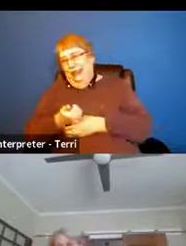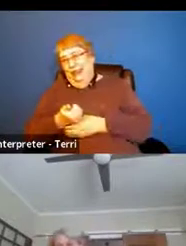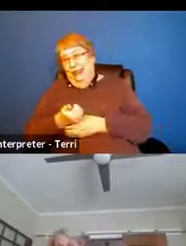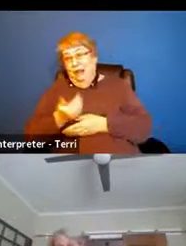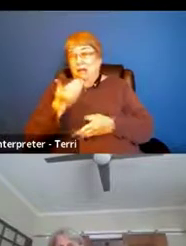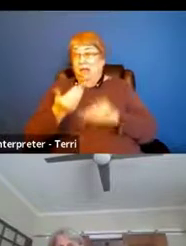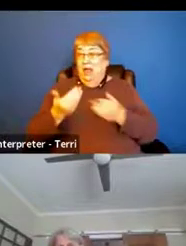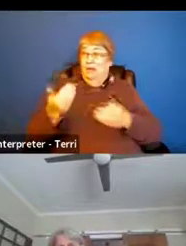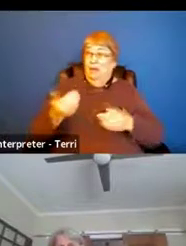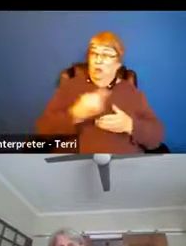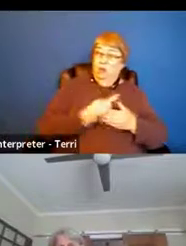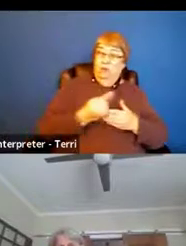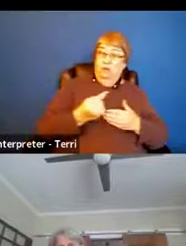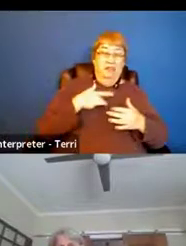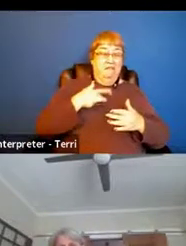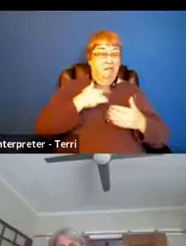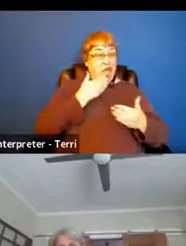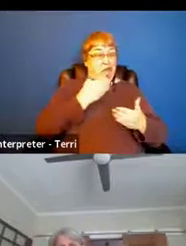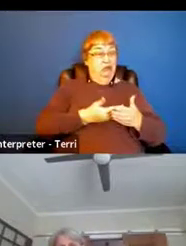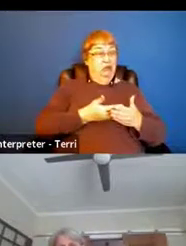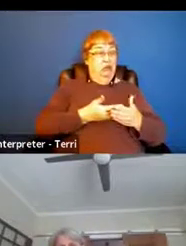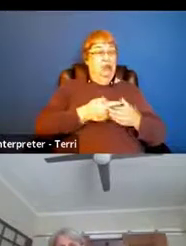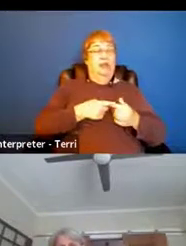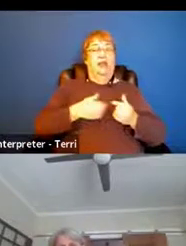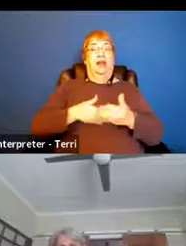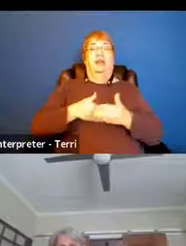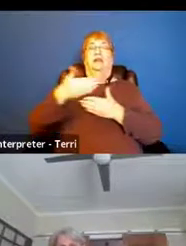feeling better one week and really be struggling another.